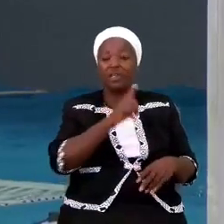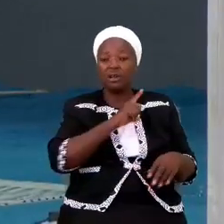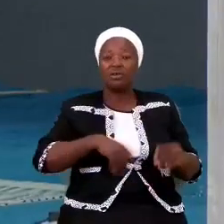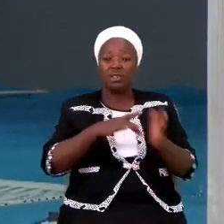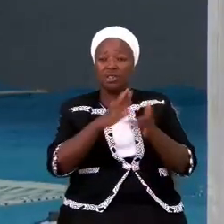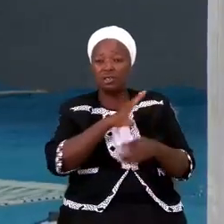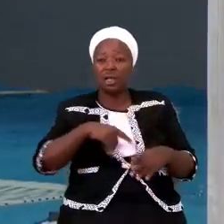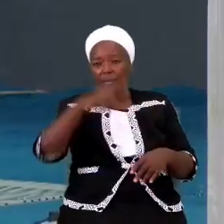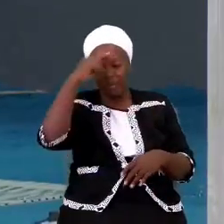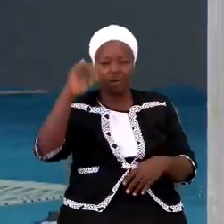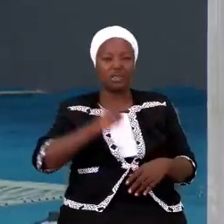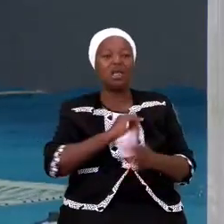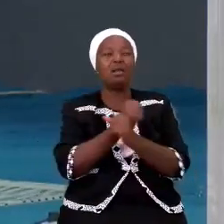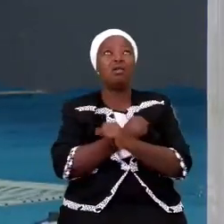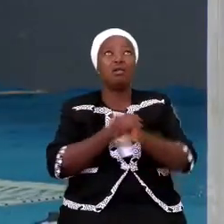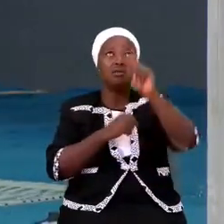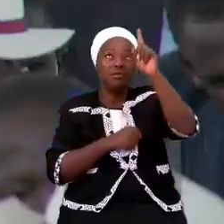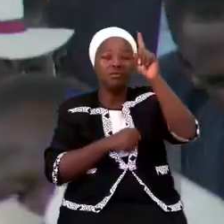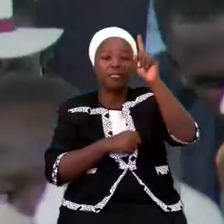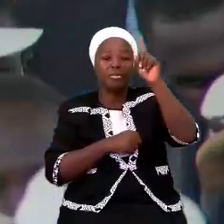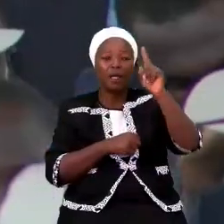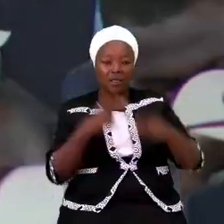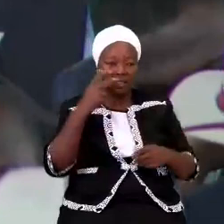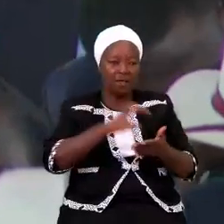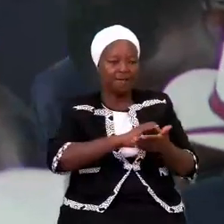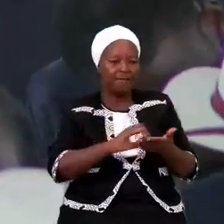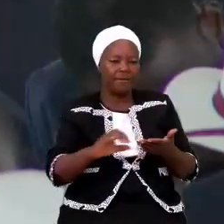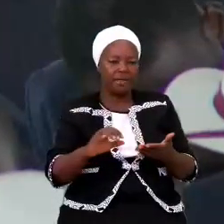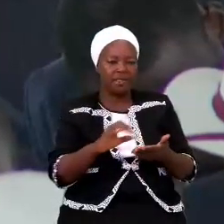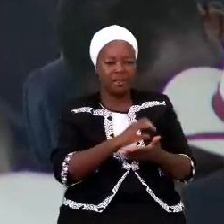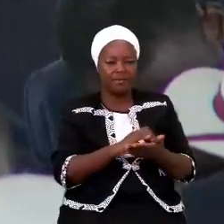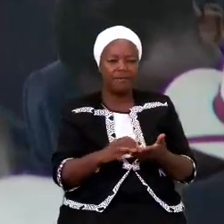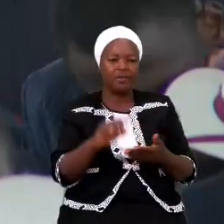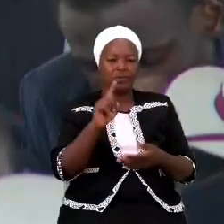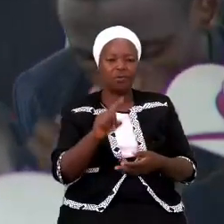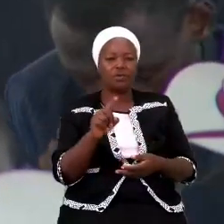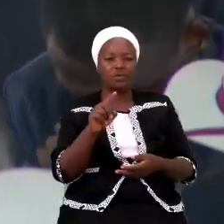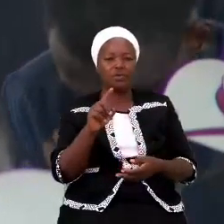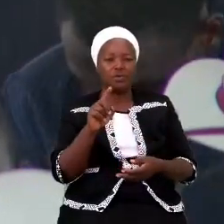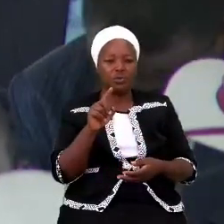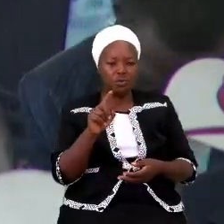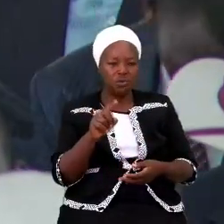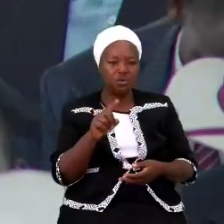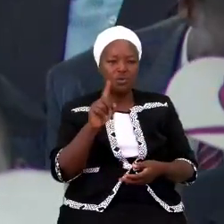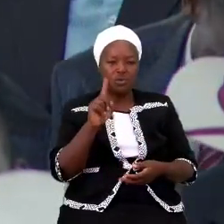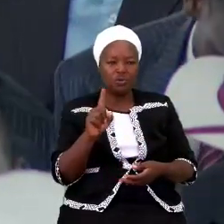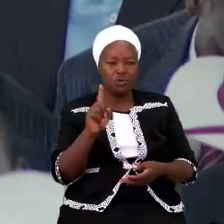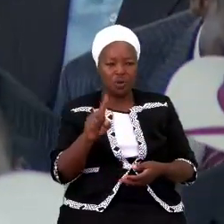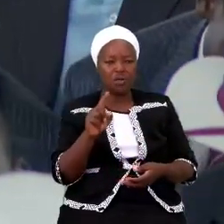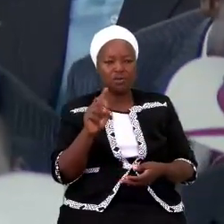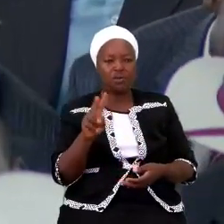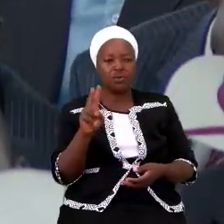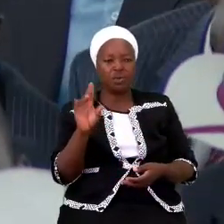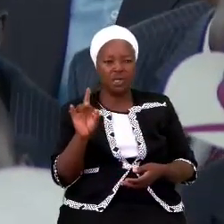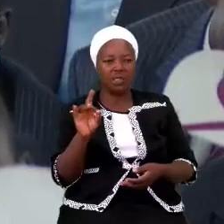verse 128 there, Psalm 119. I'm reading from verse 128 again, 128. Psalm